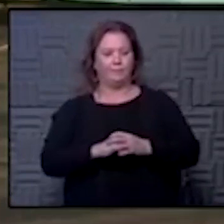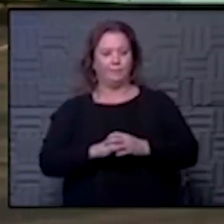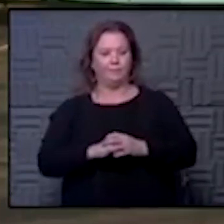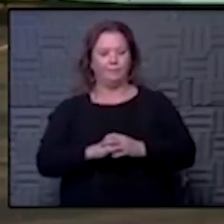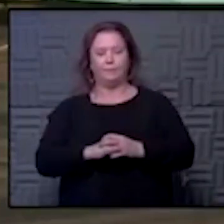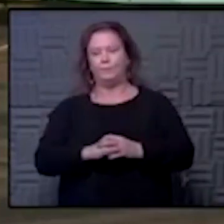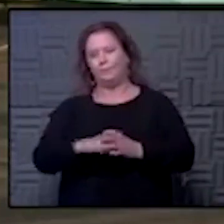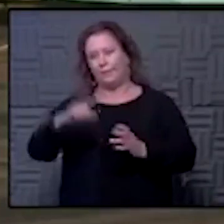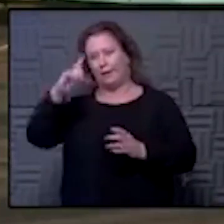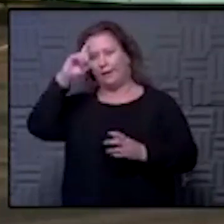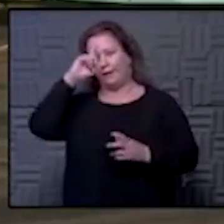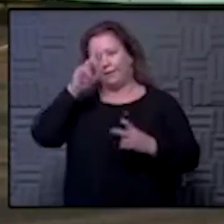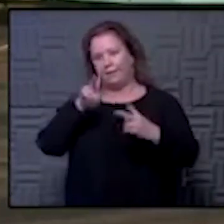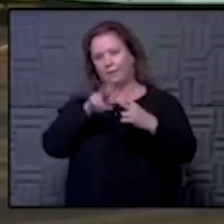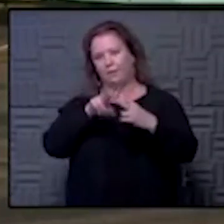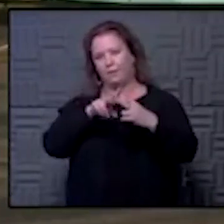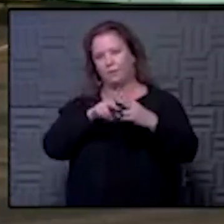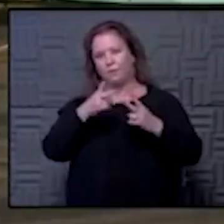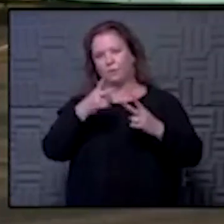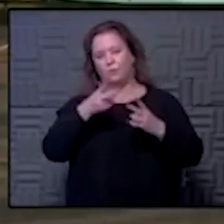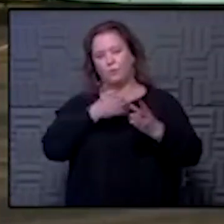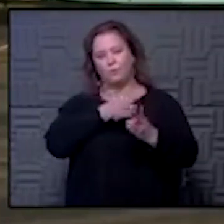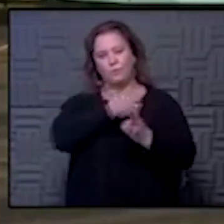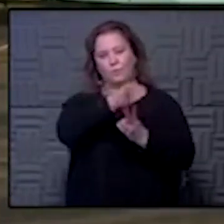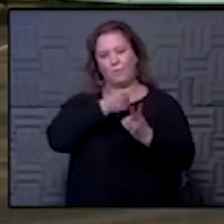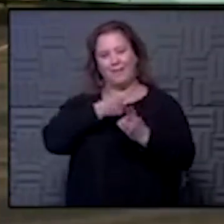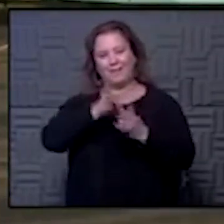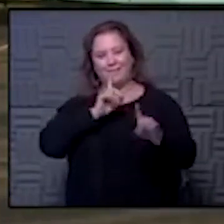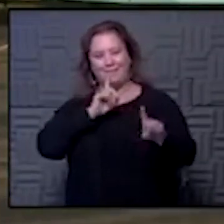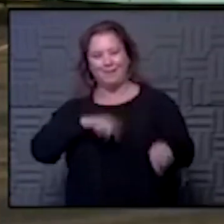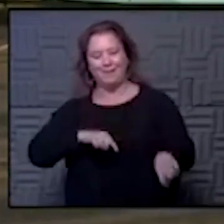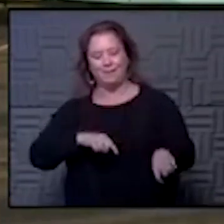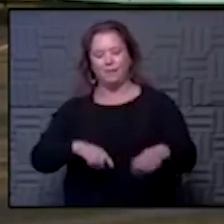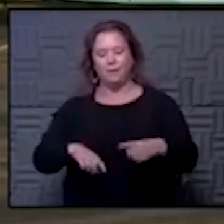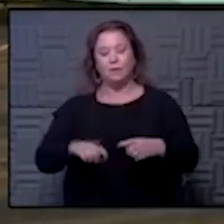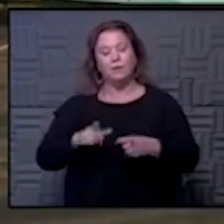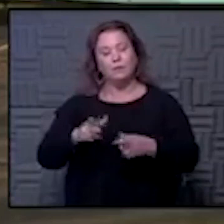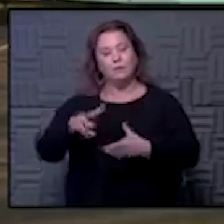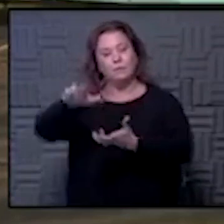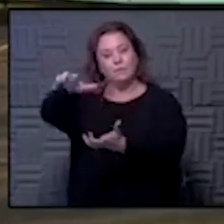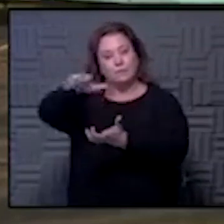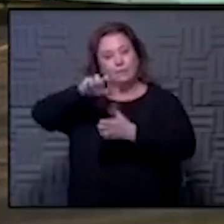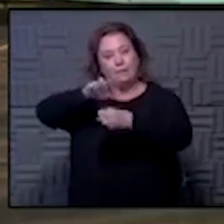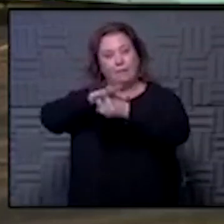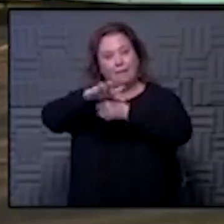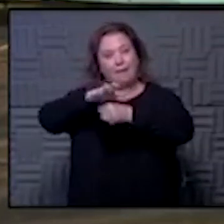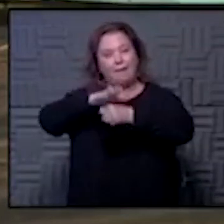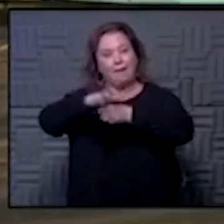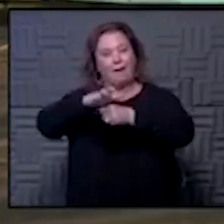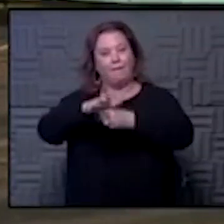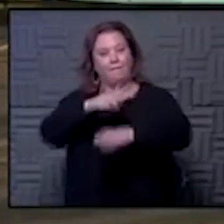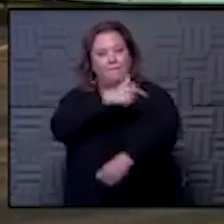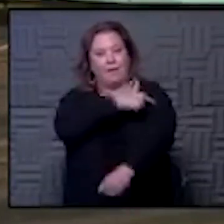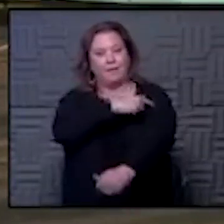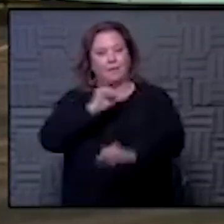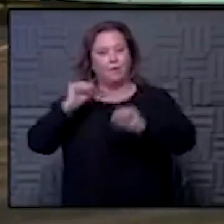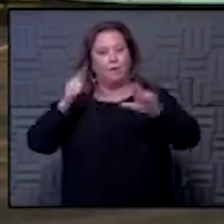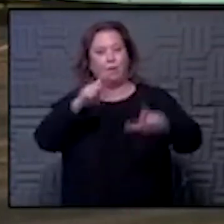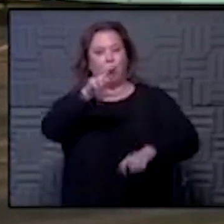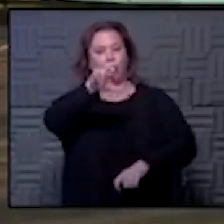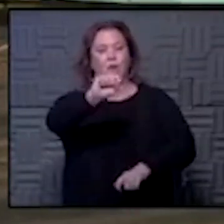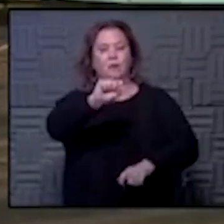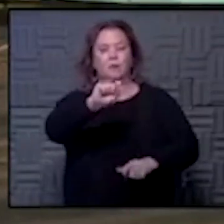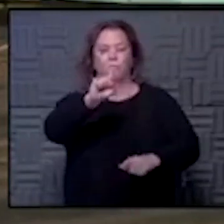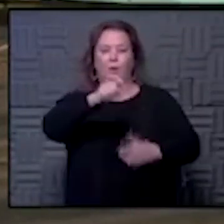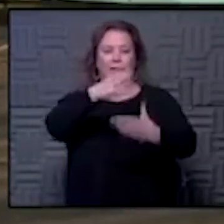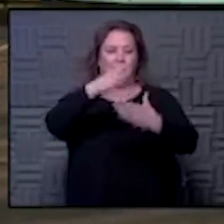So I think there's two ways that I would like to answer that. For us to be able to get enough vaccine for the entire United States, we need to finish all the clinical